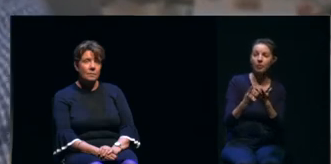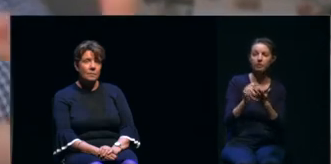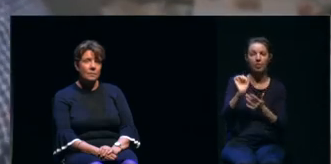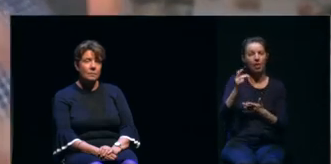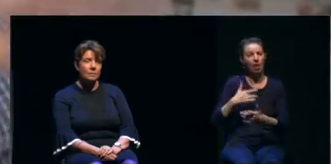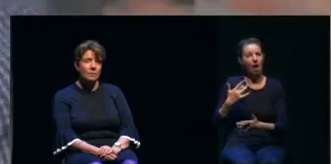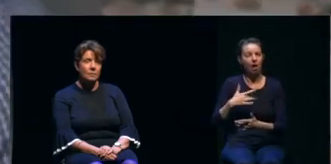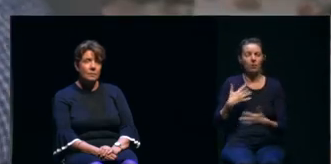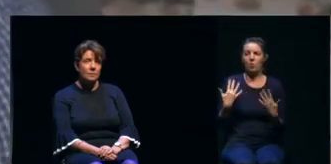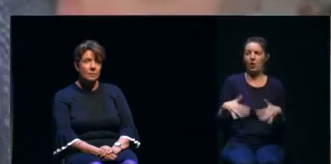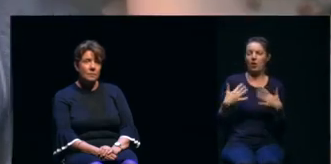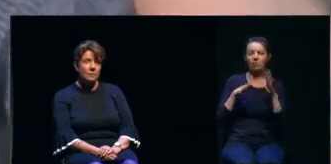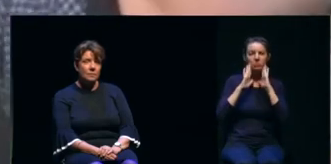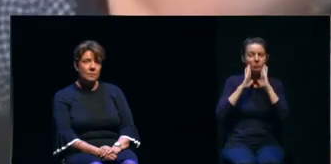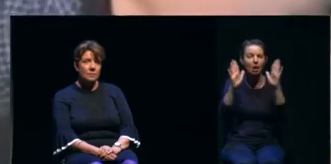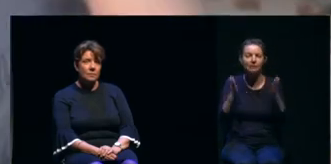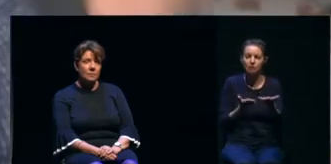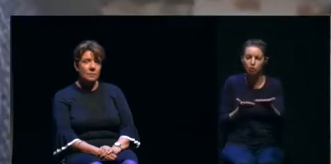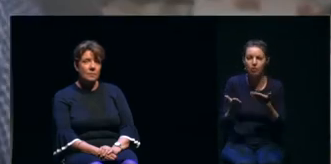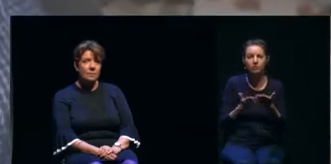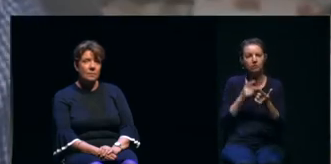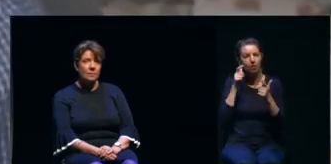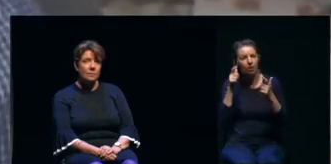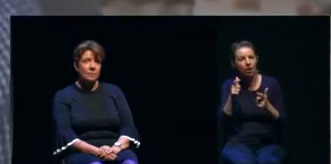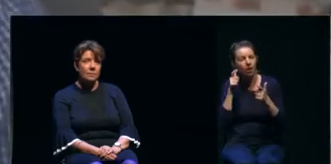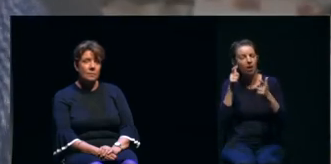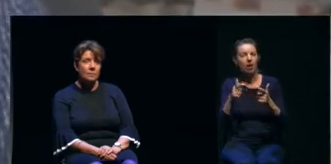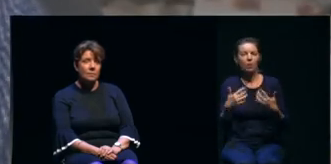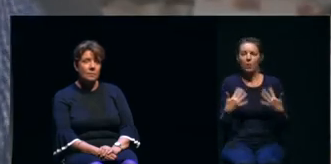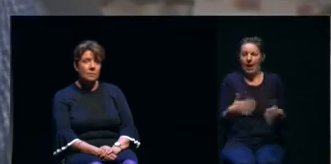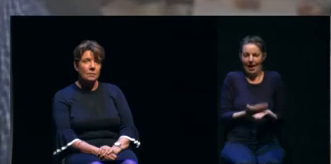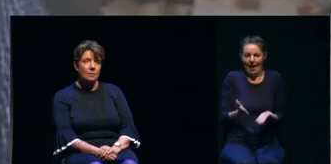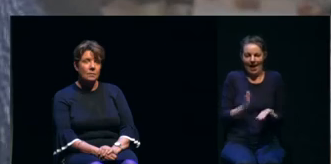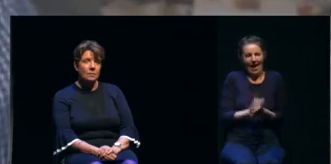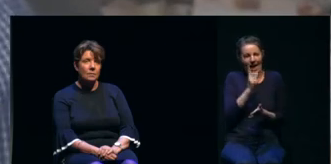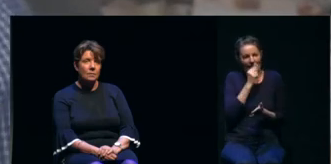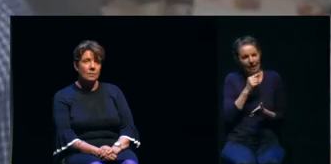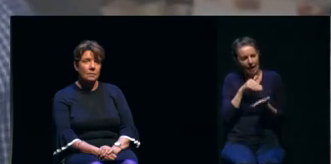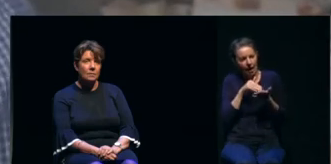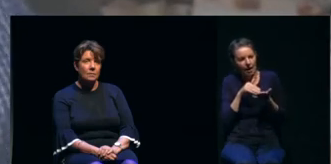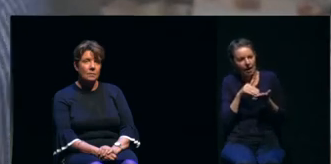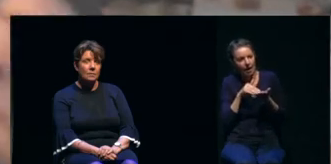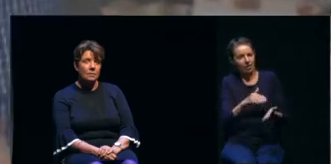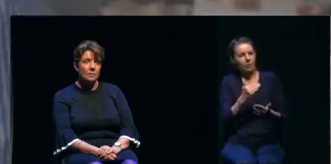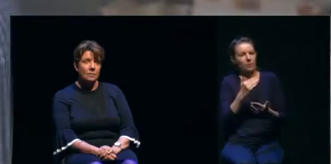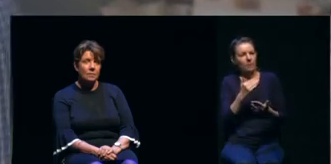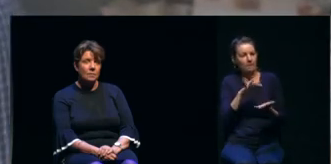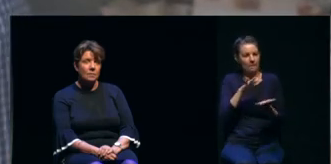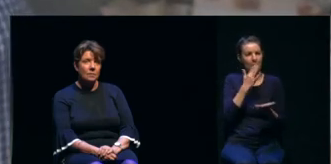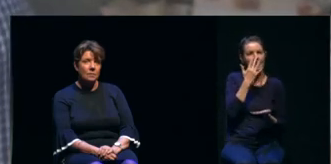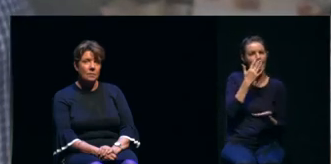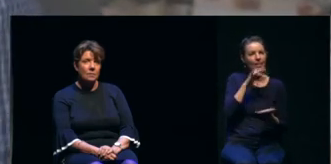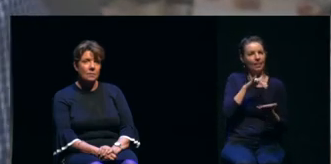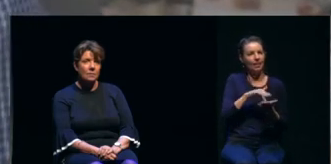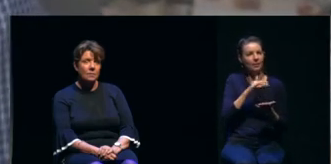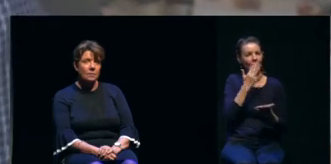was a constant life of brilliance and service and care. And I was like, how can I make middle-aged women take up their space? They were all trying to be